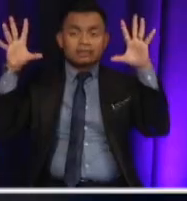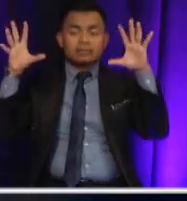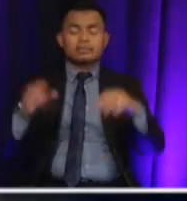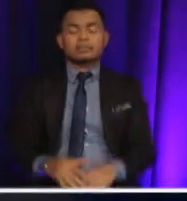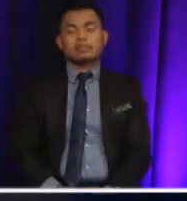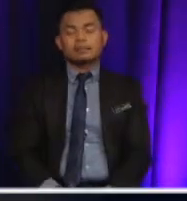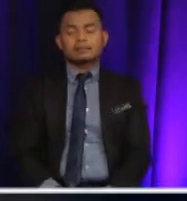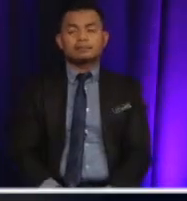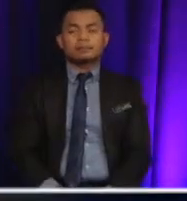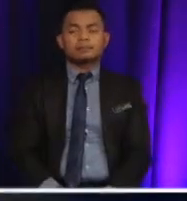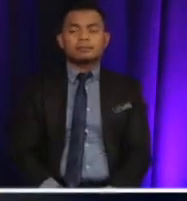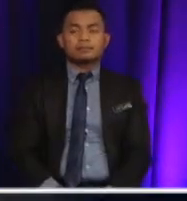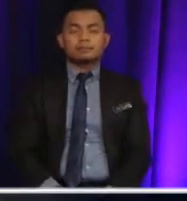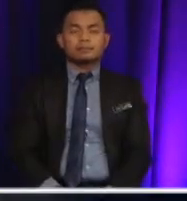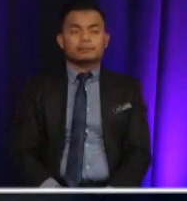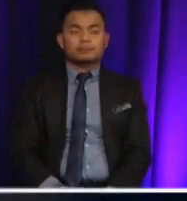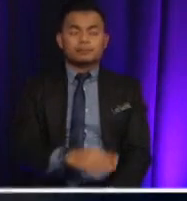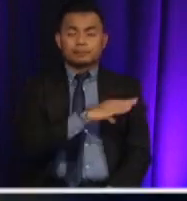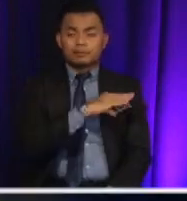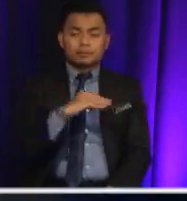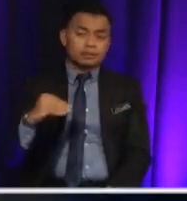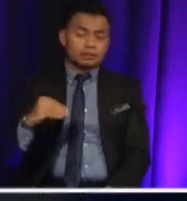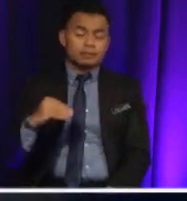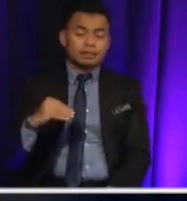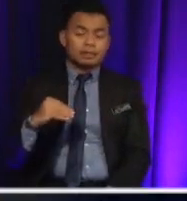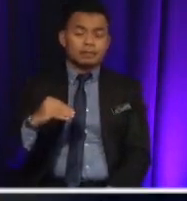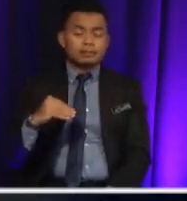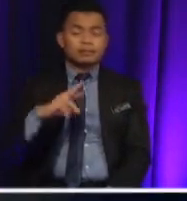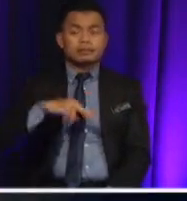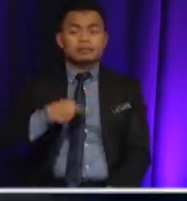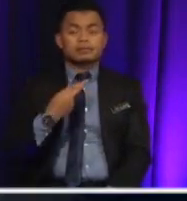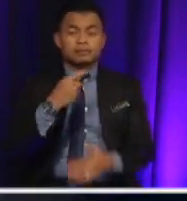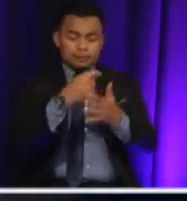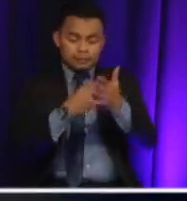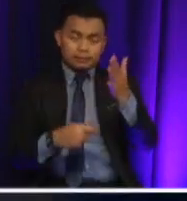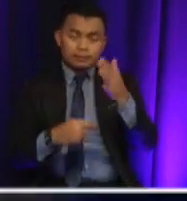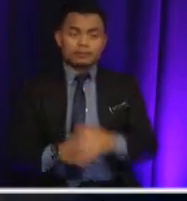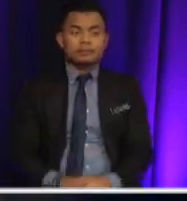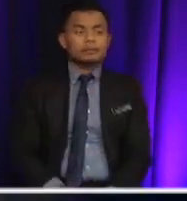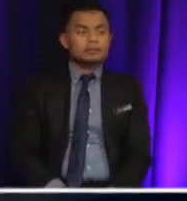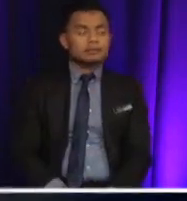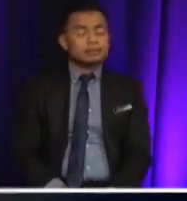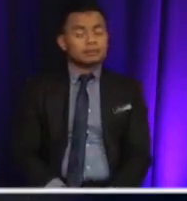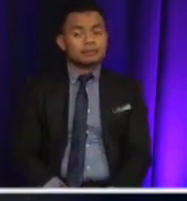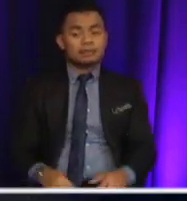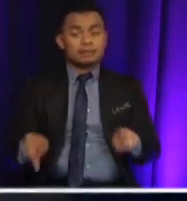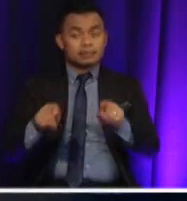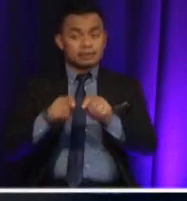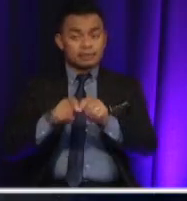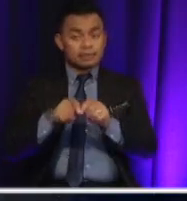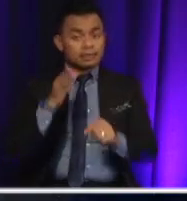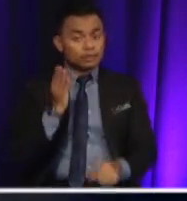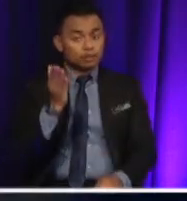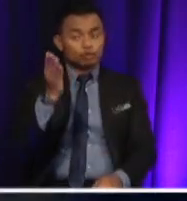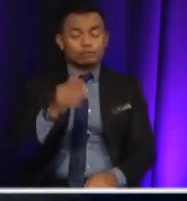the the love and also that the way. appreciation of the Right. beautiful lady. Right. Okay. Just like you. Okay. Thank you. All right,